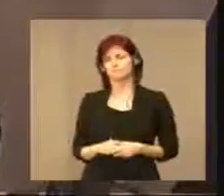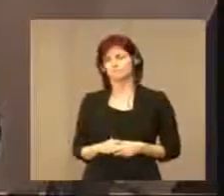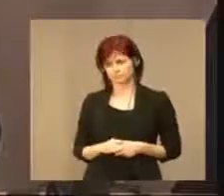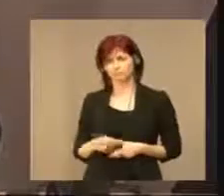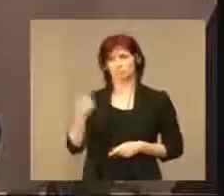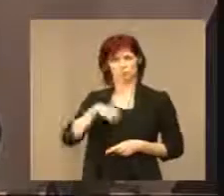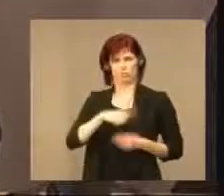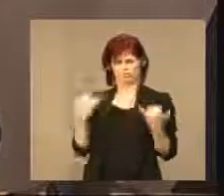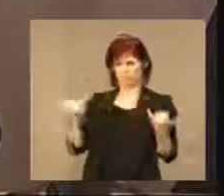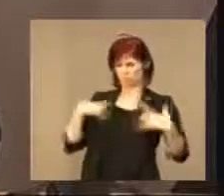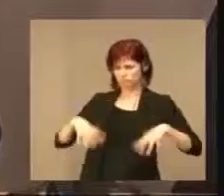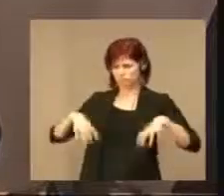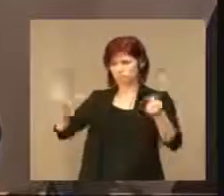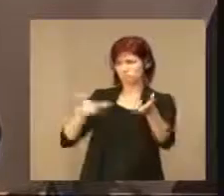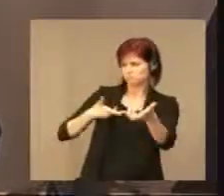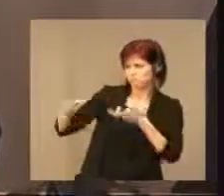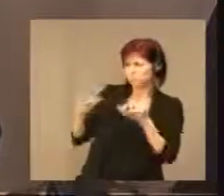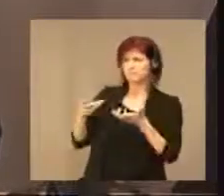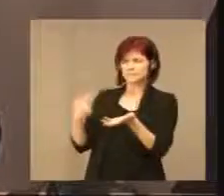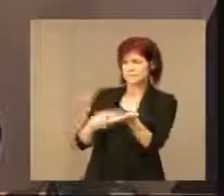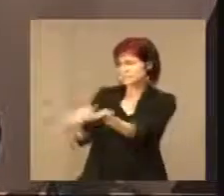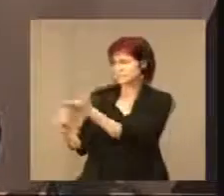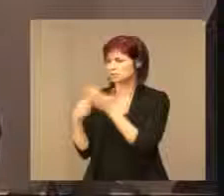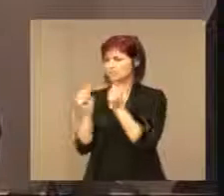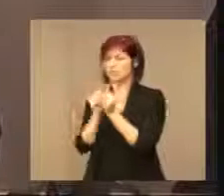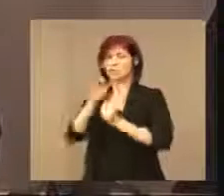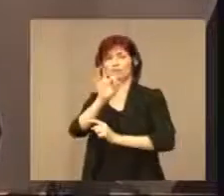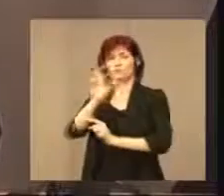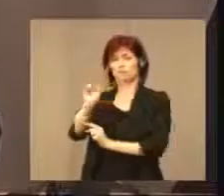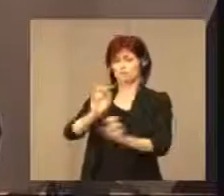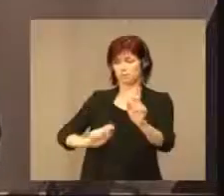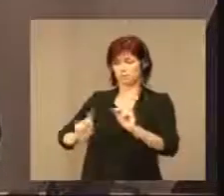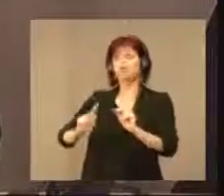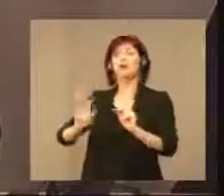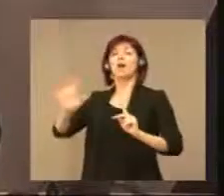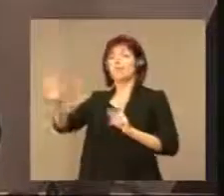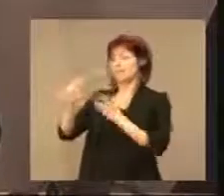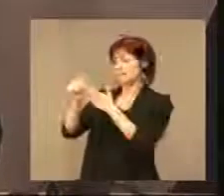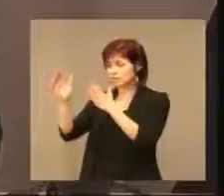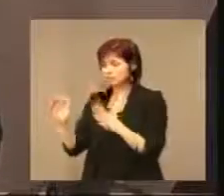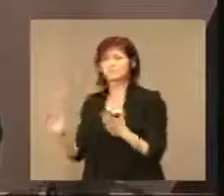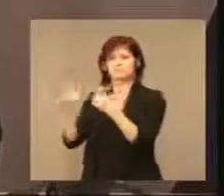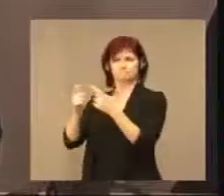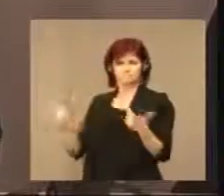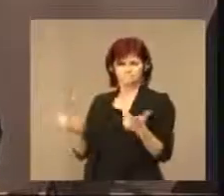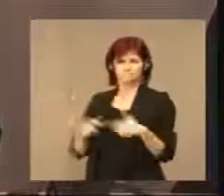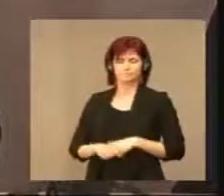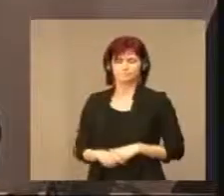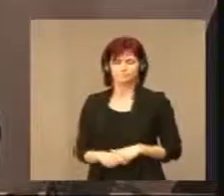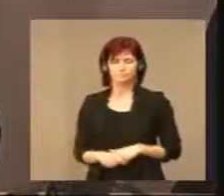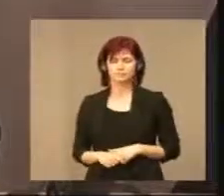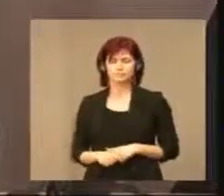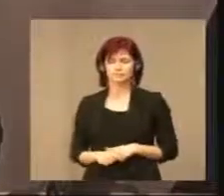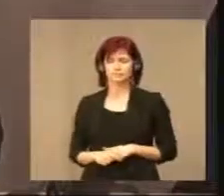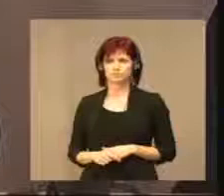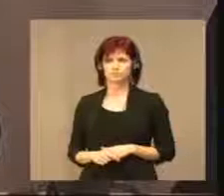with First Nations persons with disabilities, First Nations leadership, and other stakeholders to determine how such an